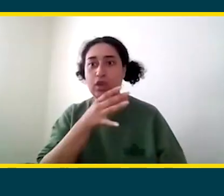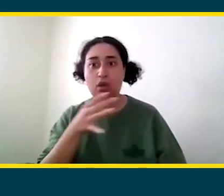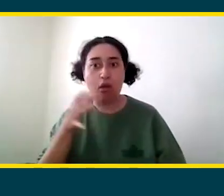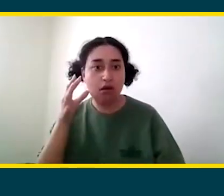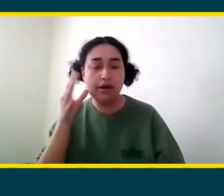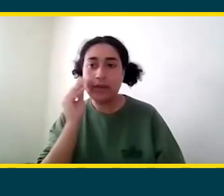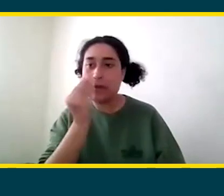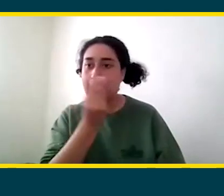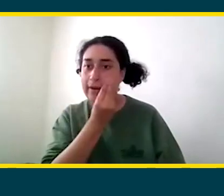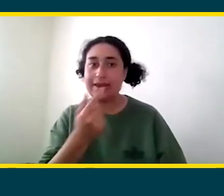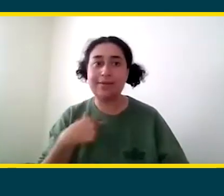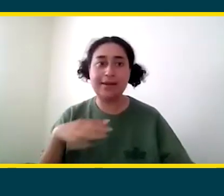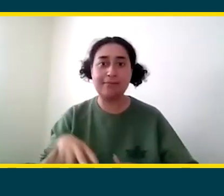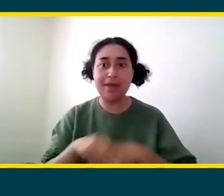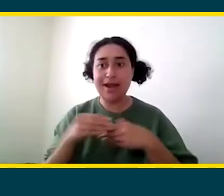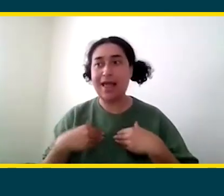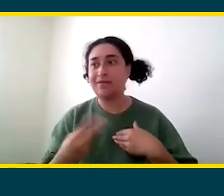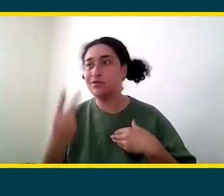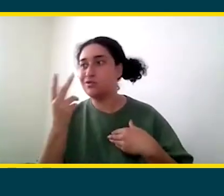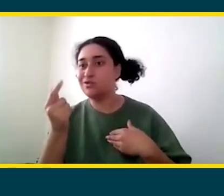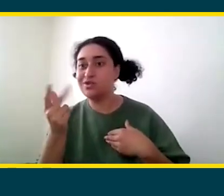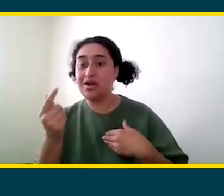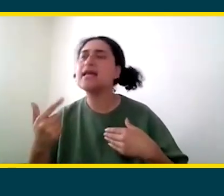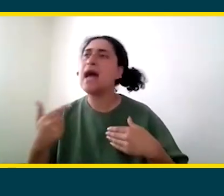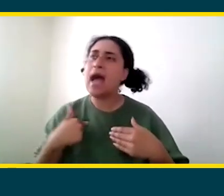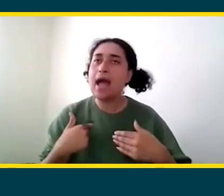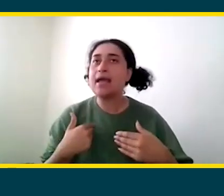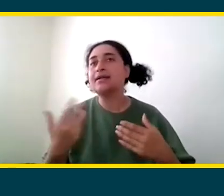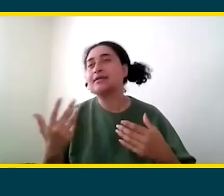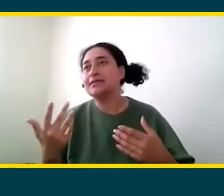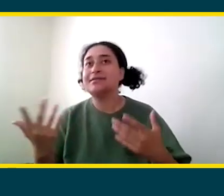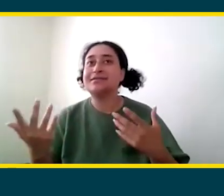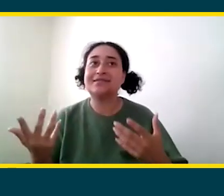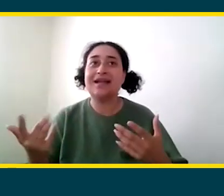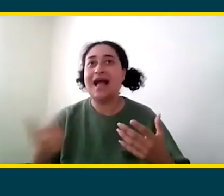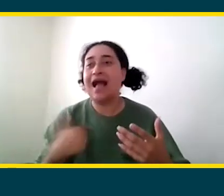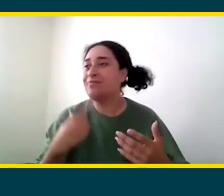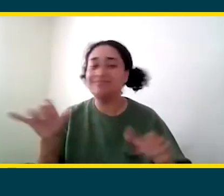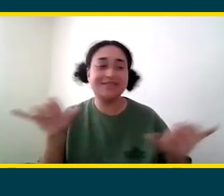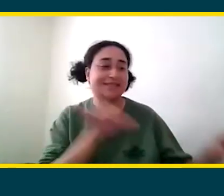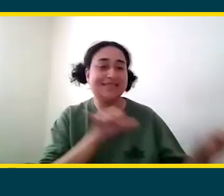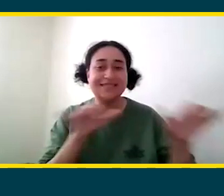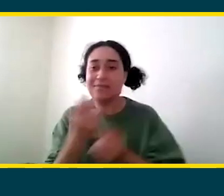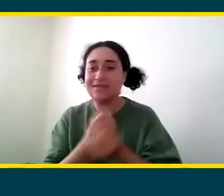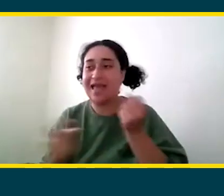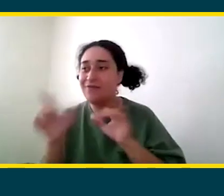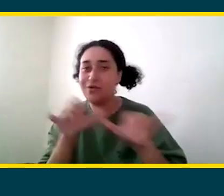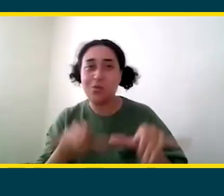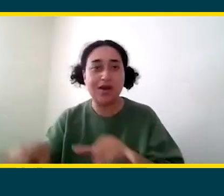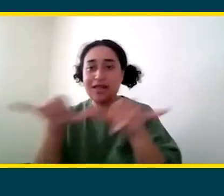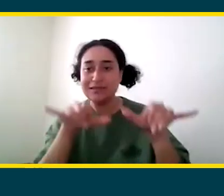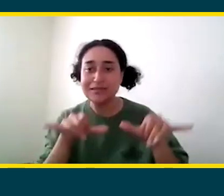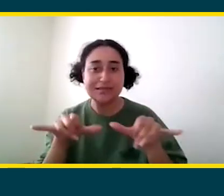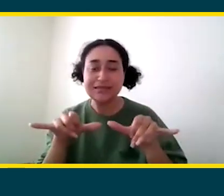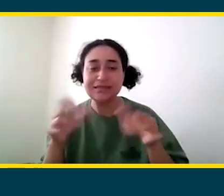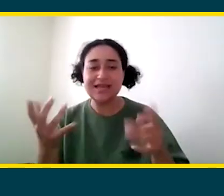I'm getting married, I have 2 dogs, just I'm relatable because I'm just like anybody else. And I think people